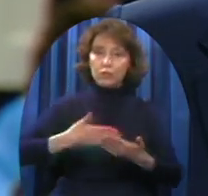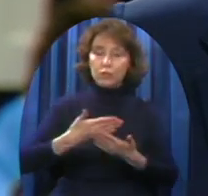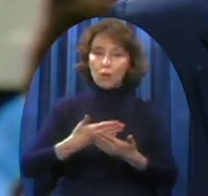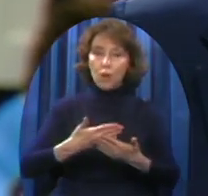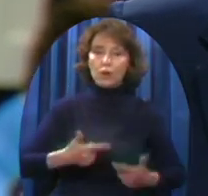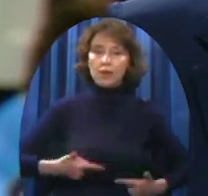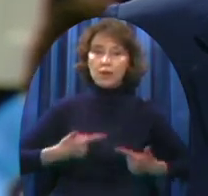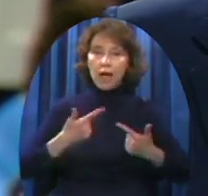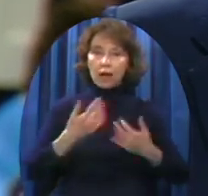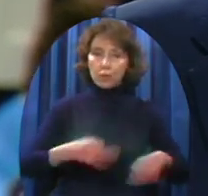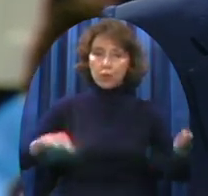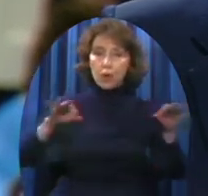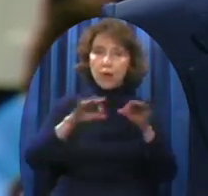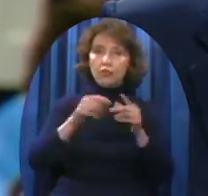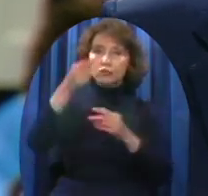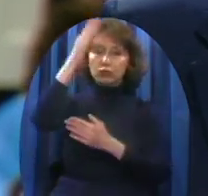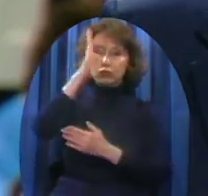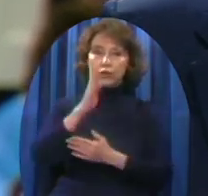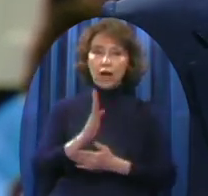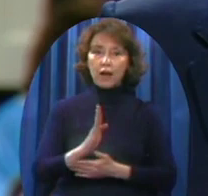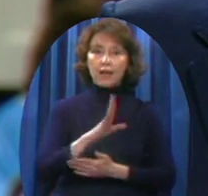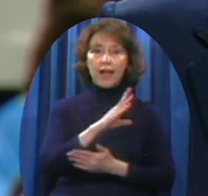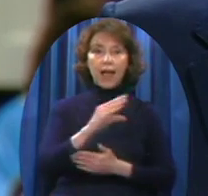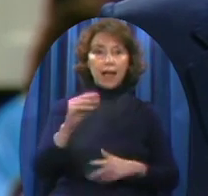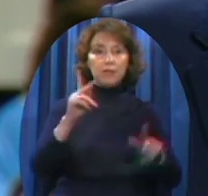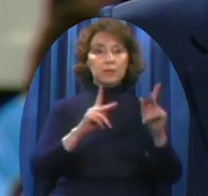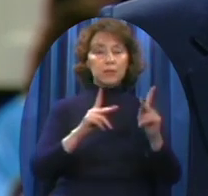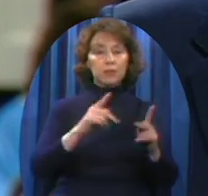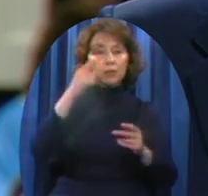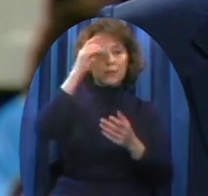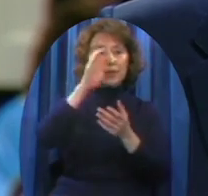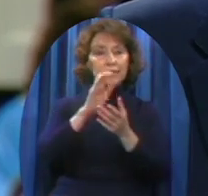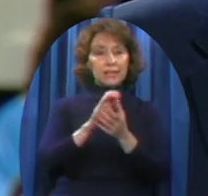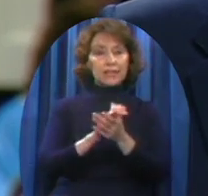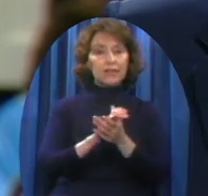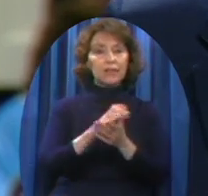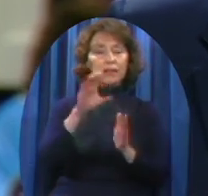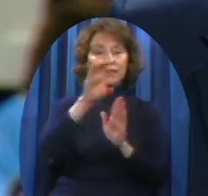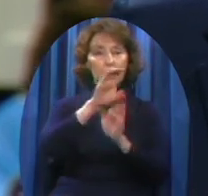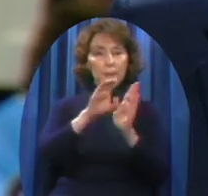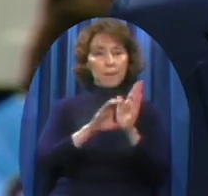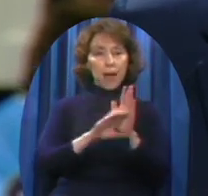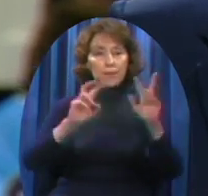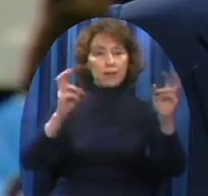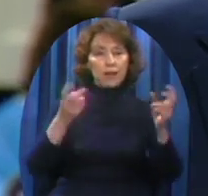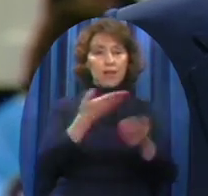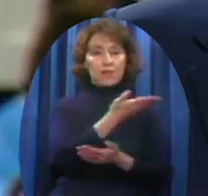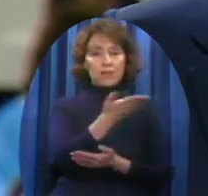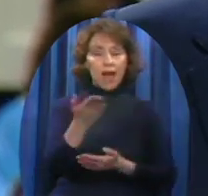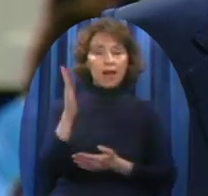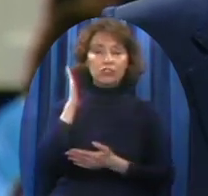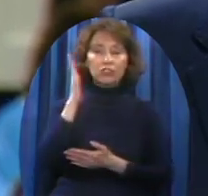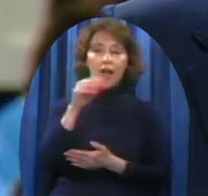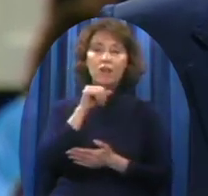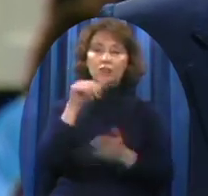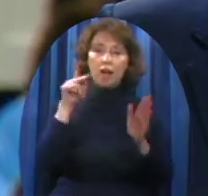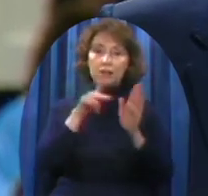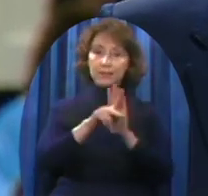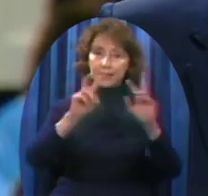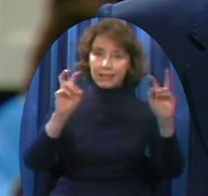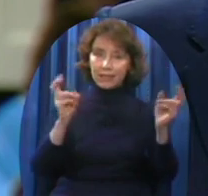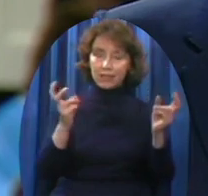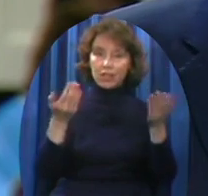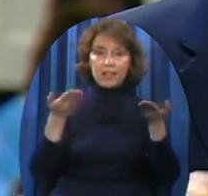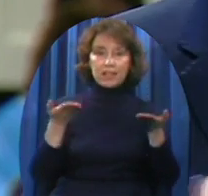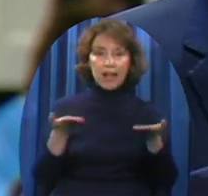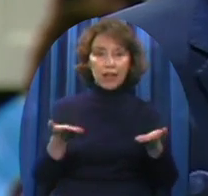thou shalt not kill. That little lapel pin that the pro-life movement is using now by the thousands is